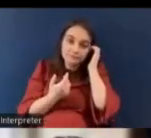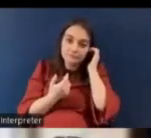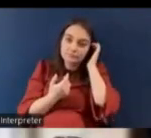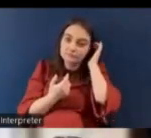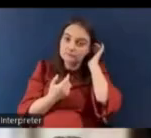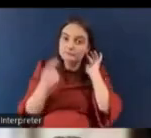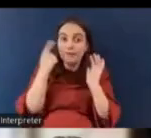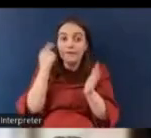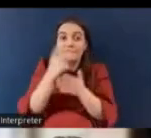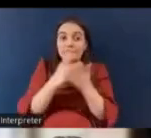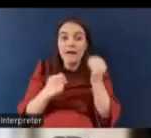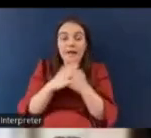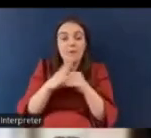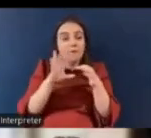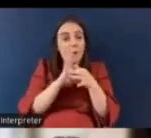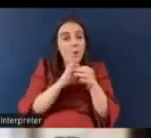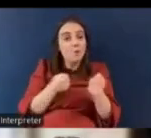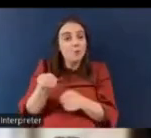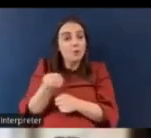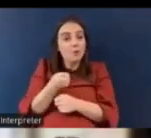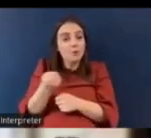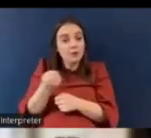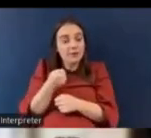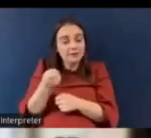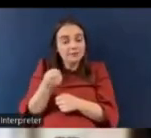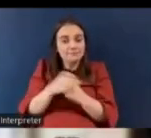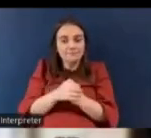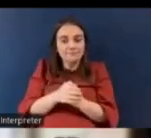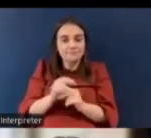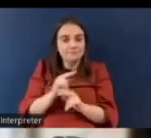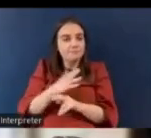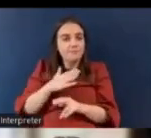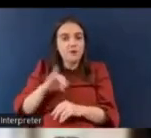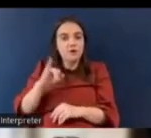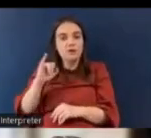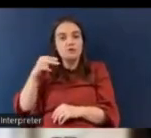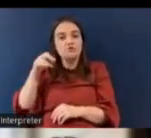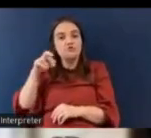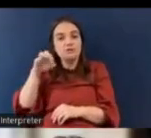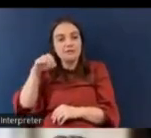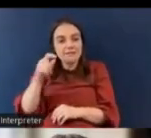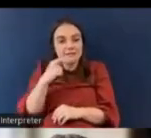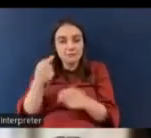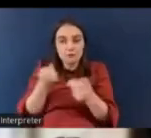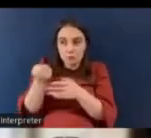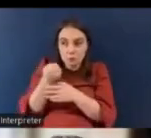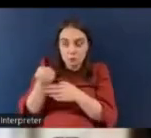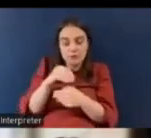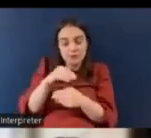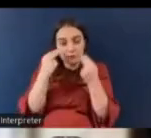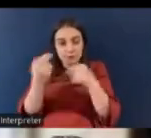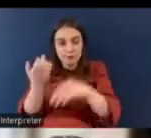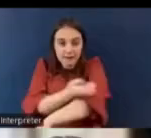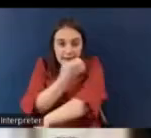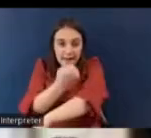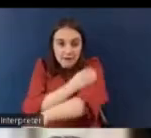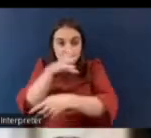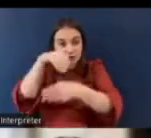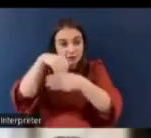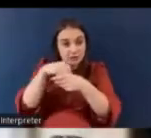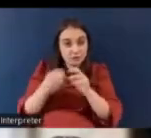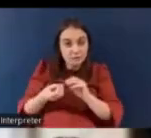the value of home cooking. So it's not just the ingredients, then you're cooking at home, and energy kind of is part of